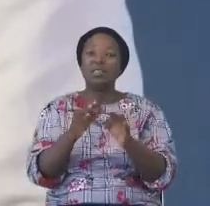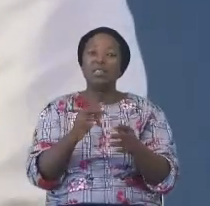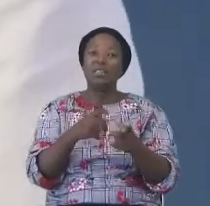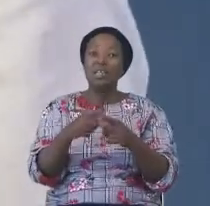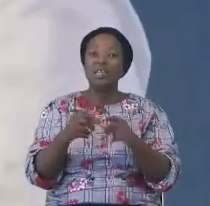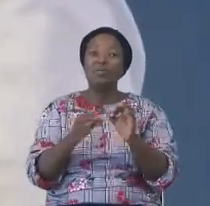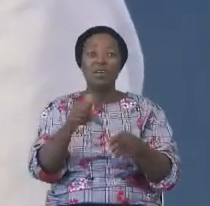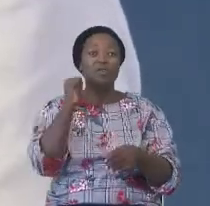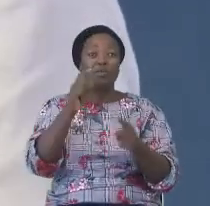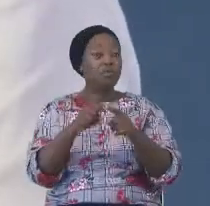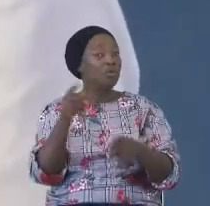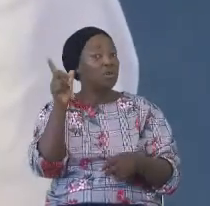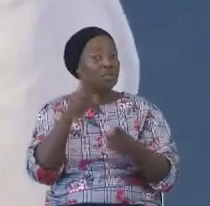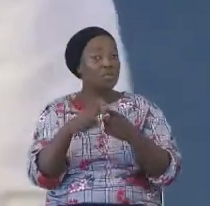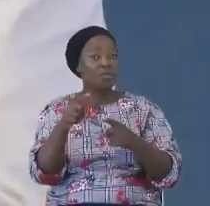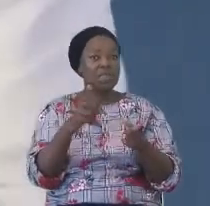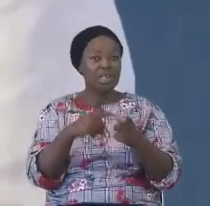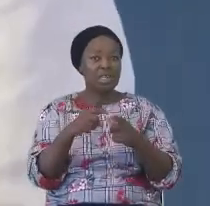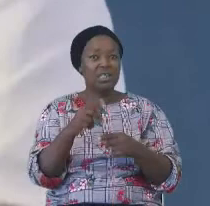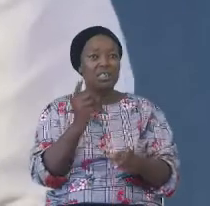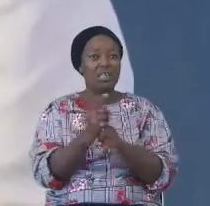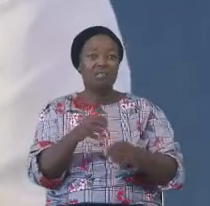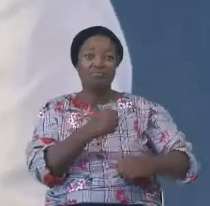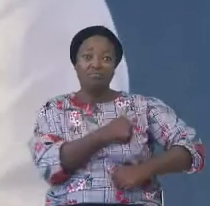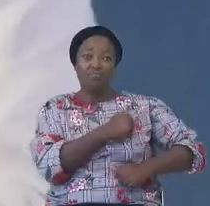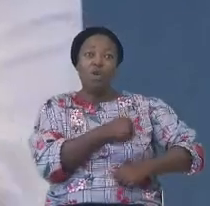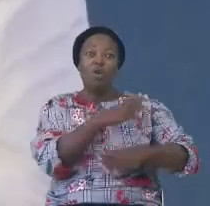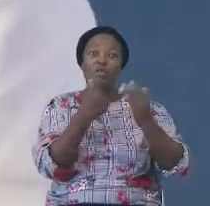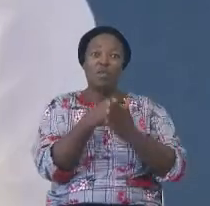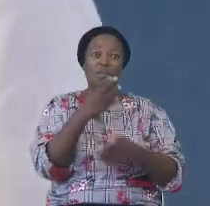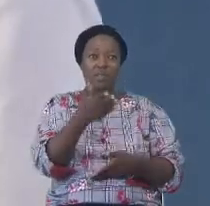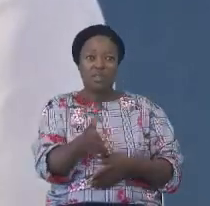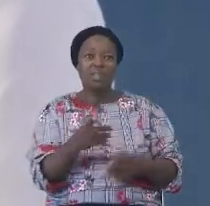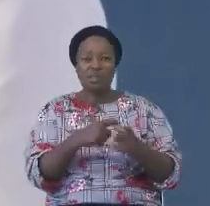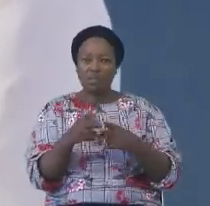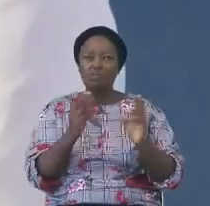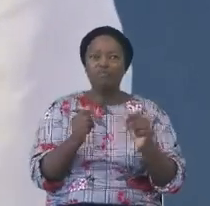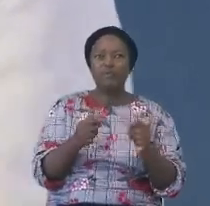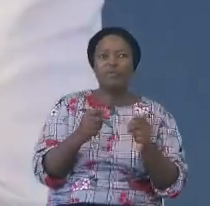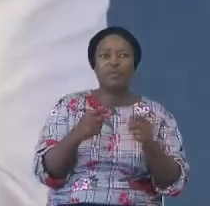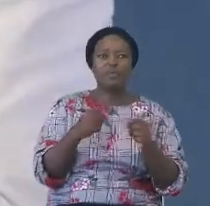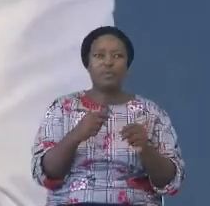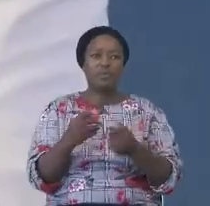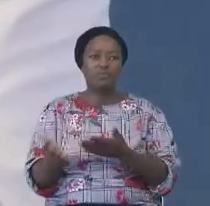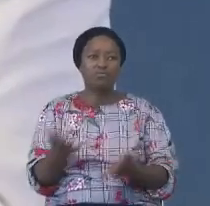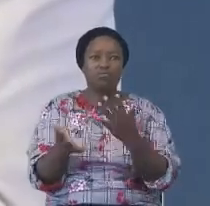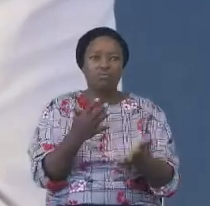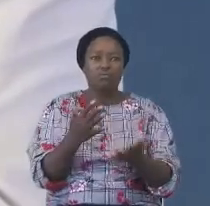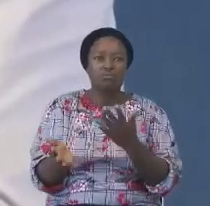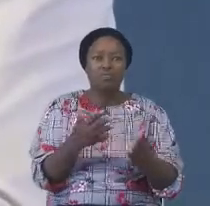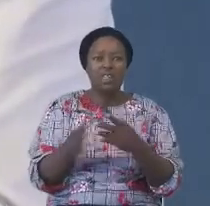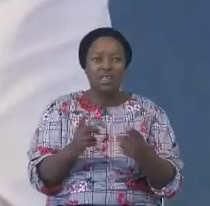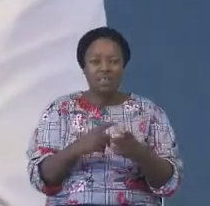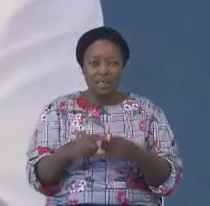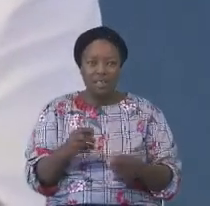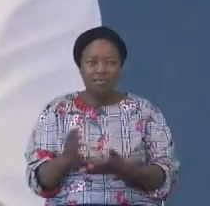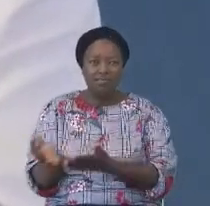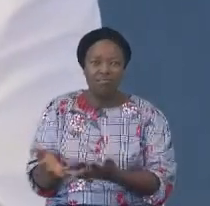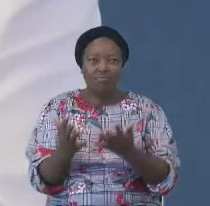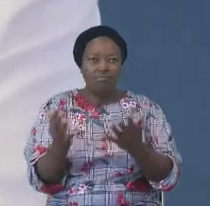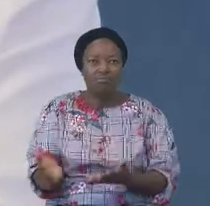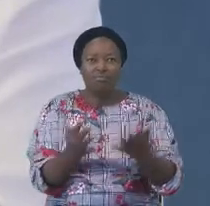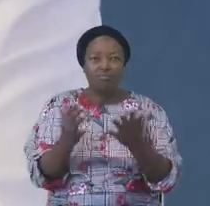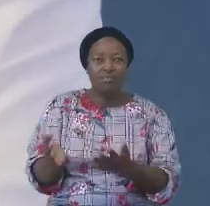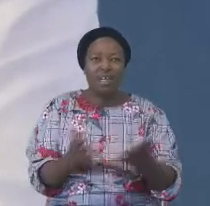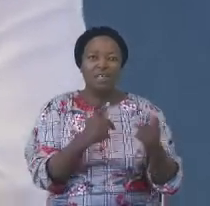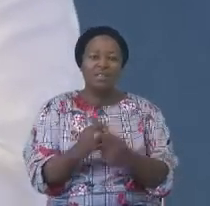soldiers, they're all around. And if he doesn't take your word, he looks at those soldiers and they're saying, hurry